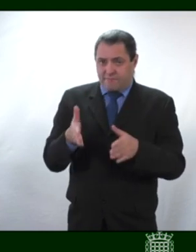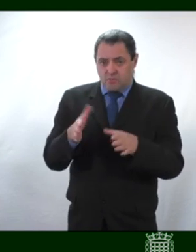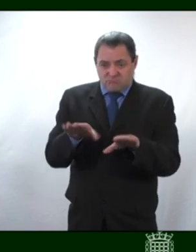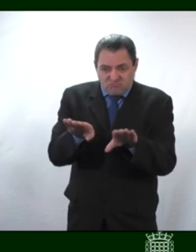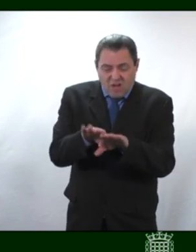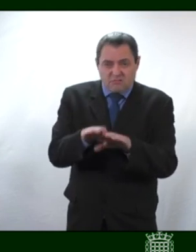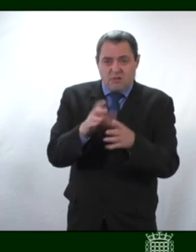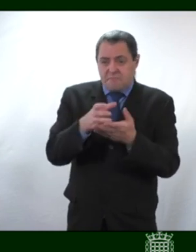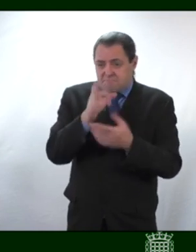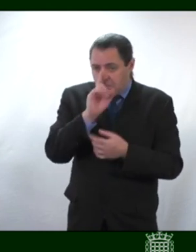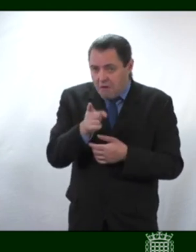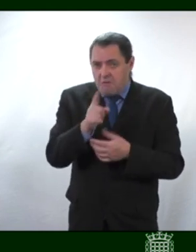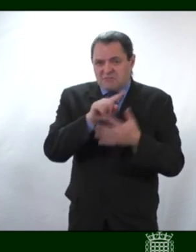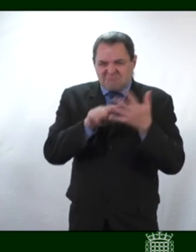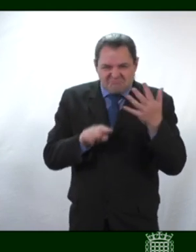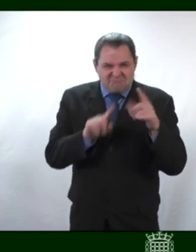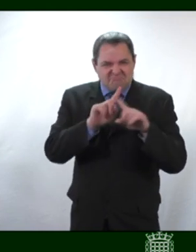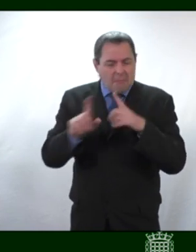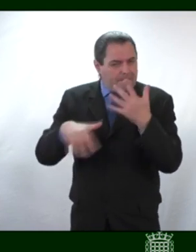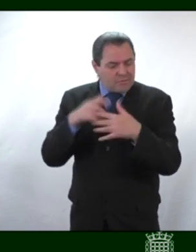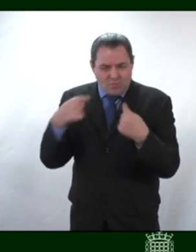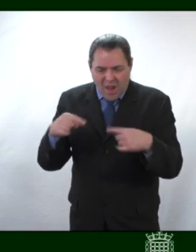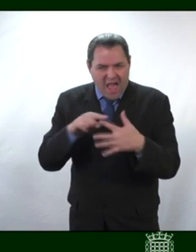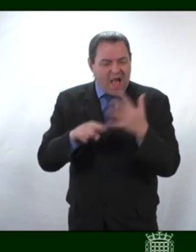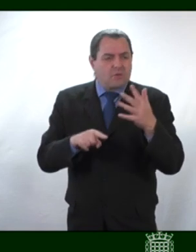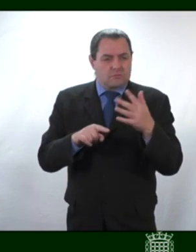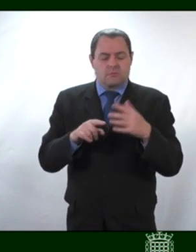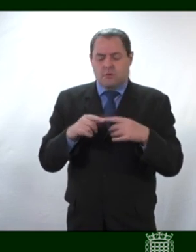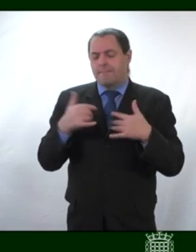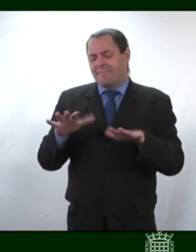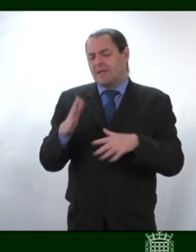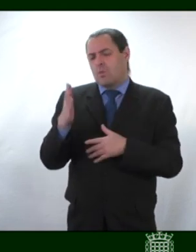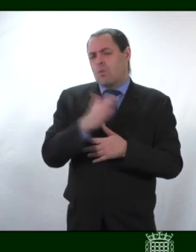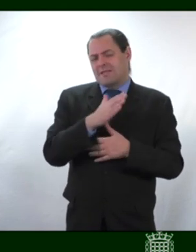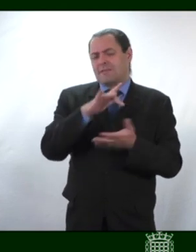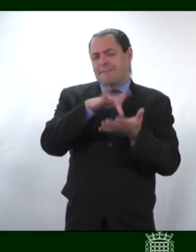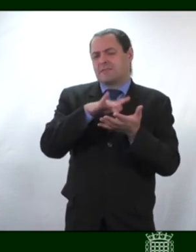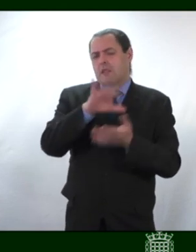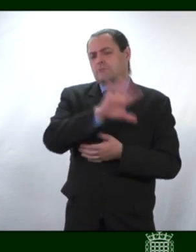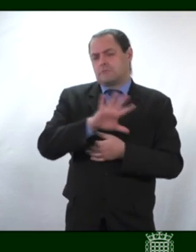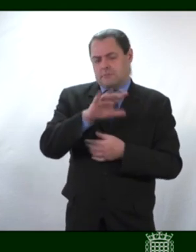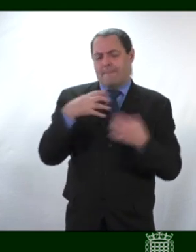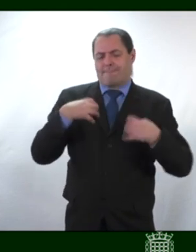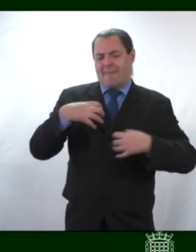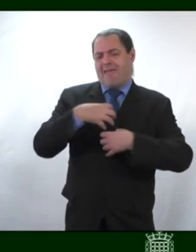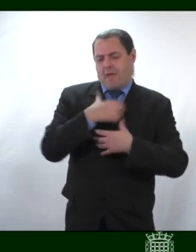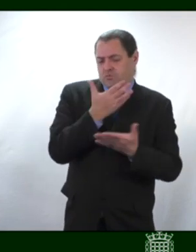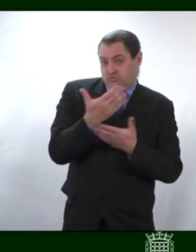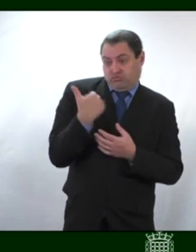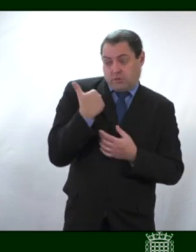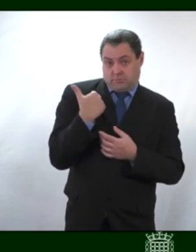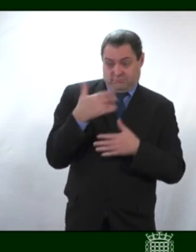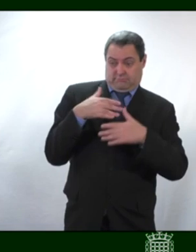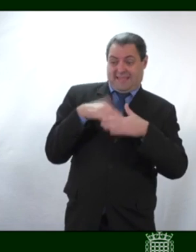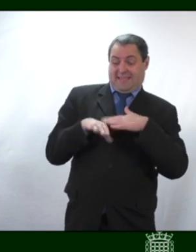to control the virus. I spoke to the Mayor of the West Midlands just before coming into this chamber, and